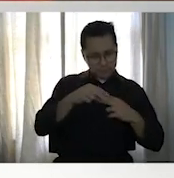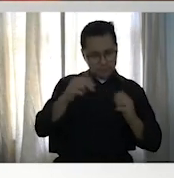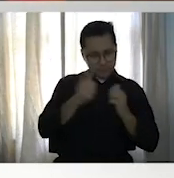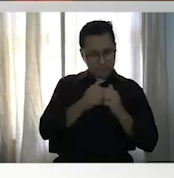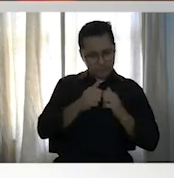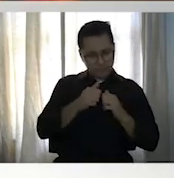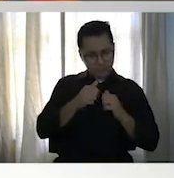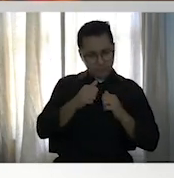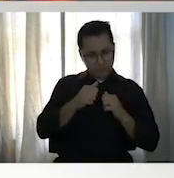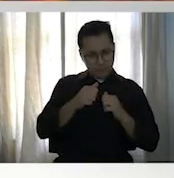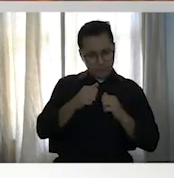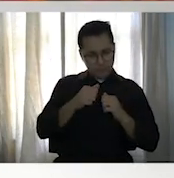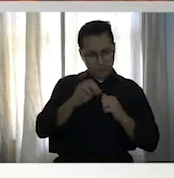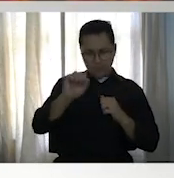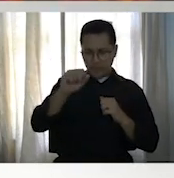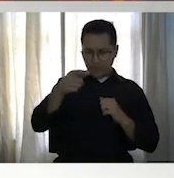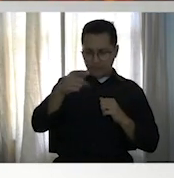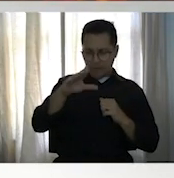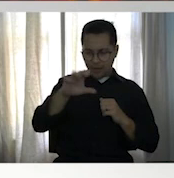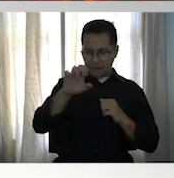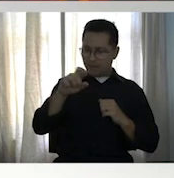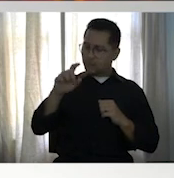person's face that you were asking?